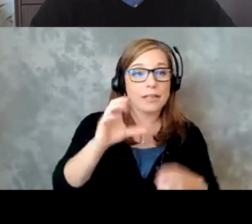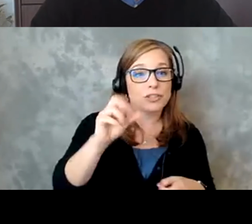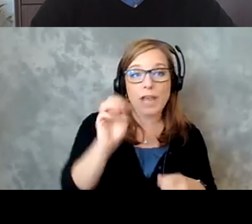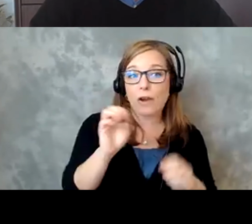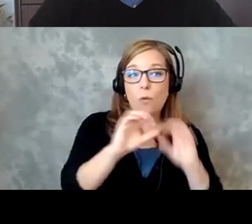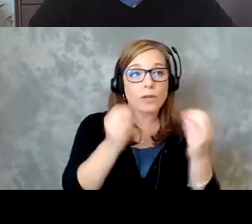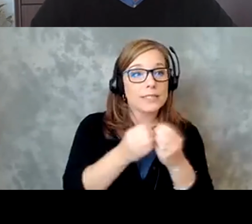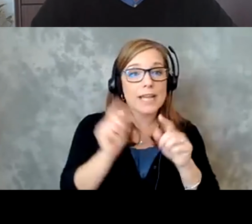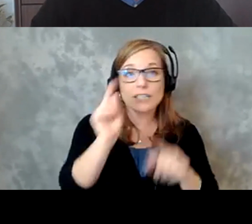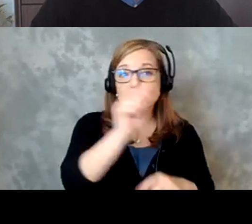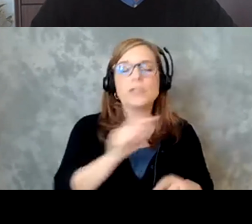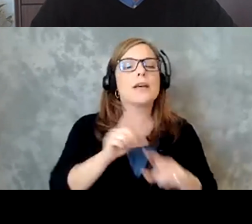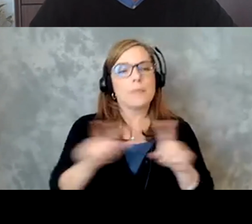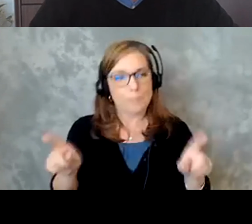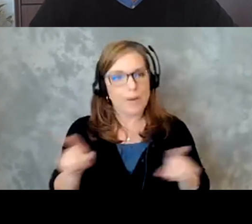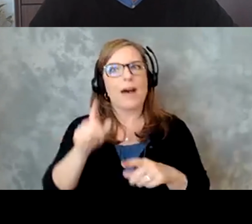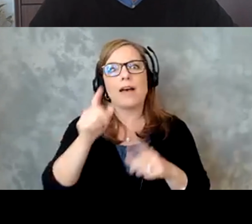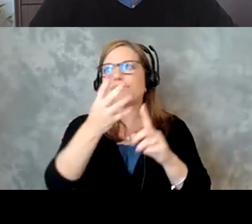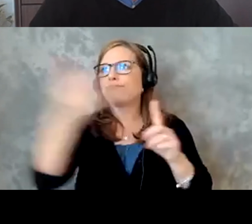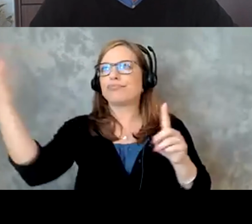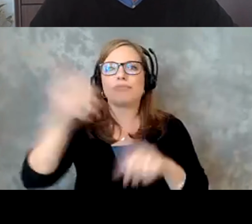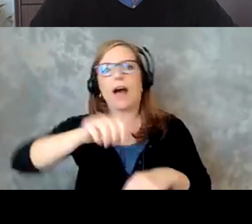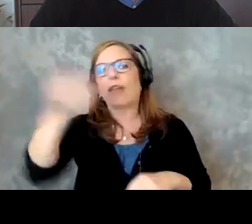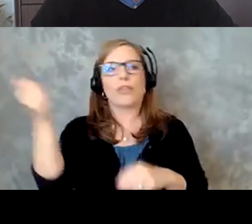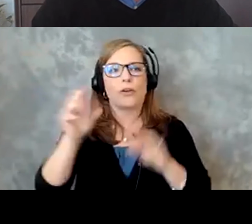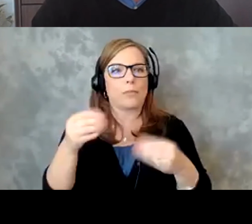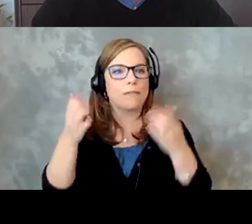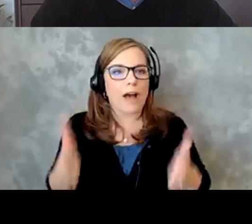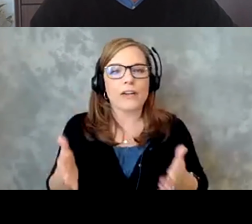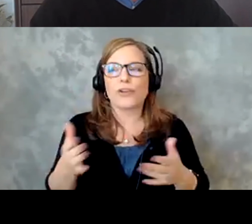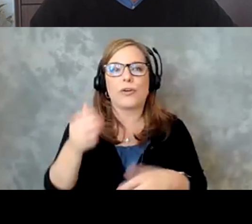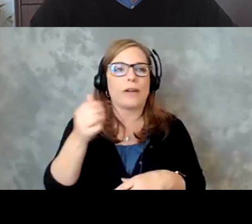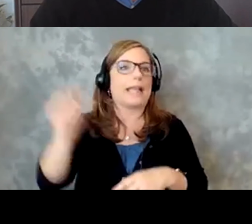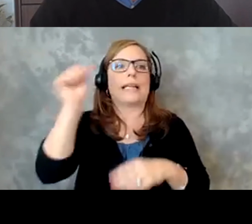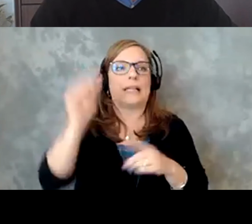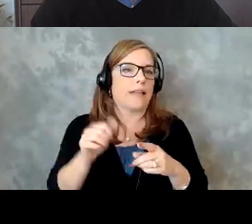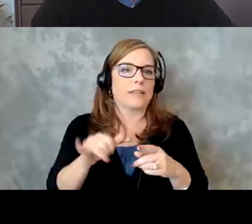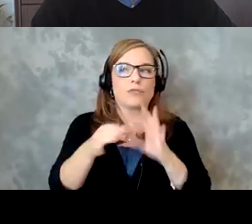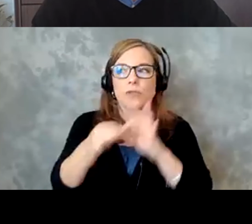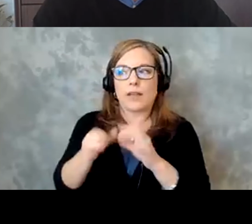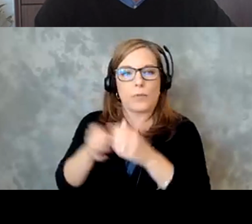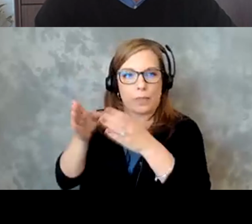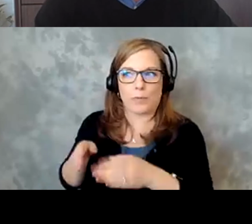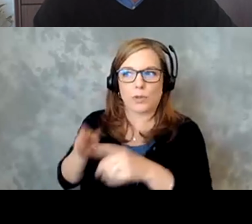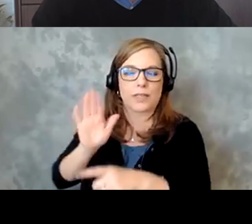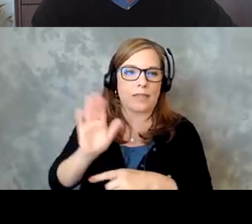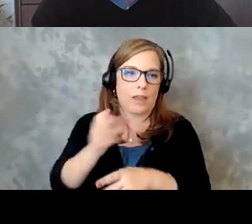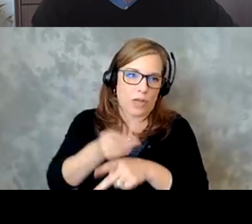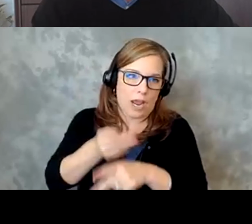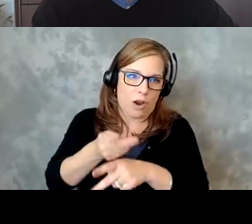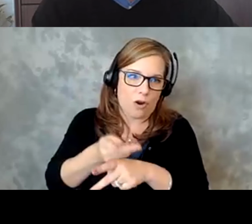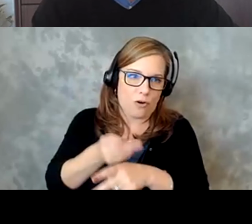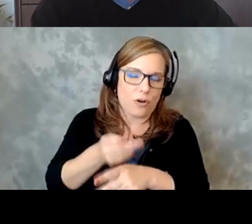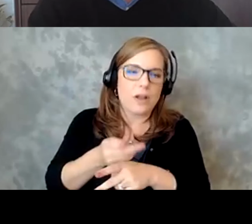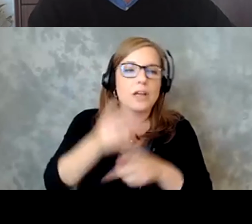also any or all other providers related to the participants' care in order to address both the social determinants of